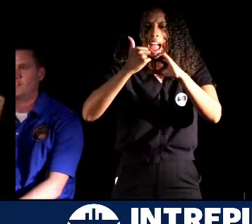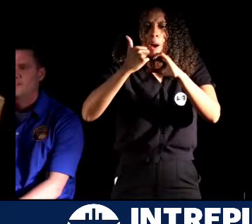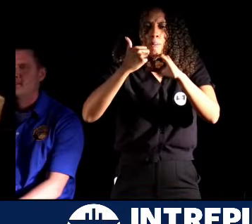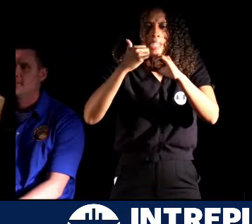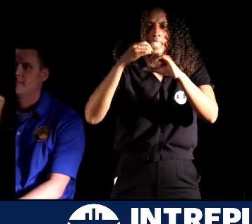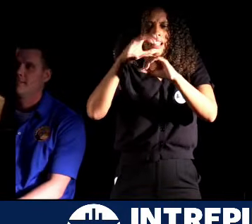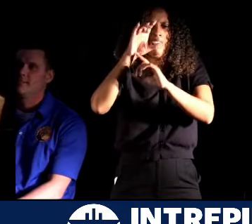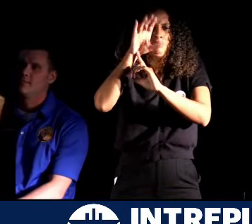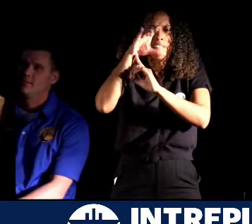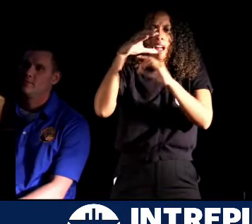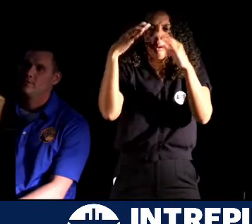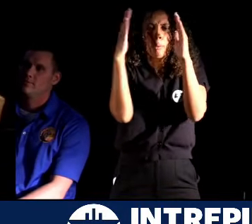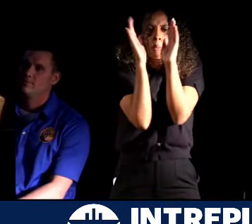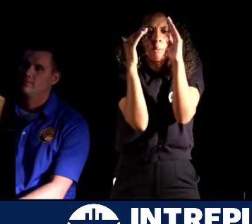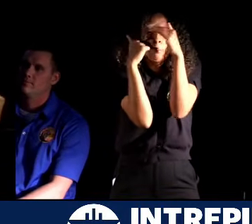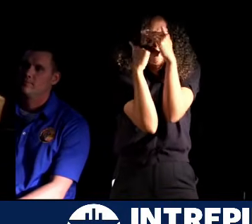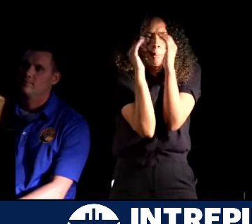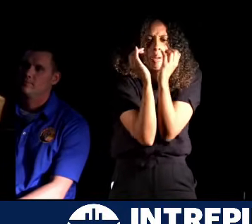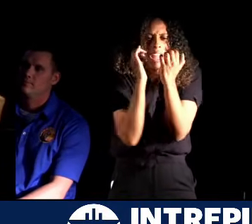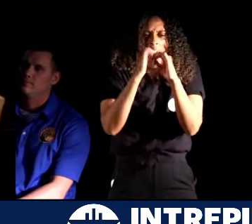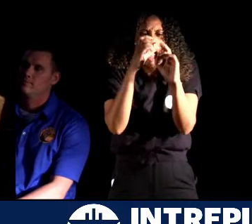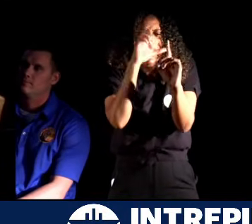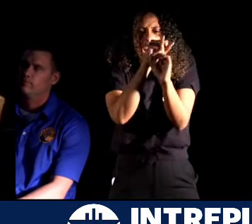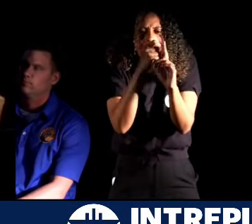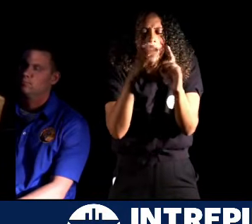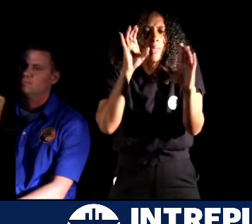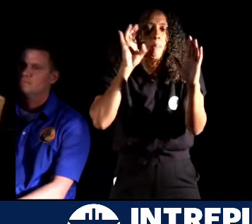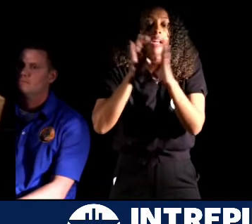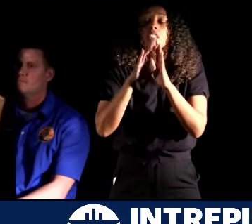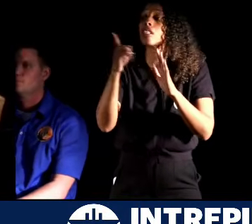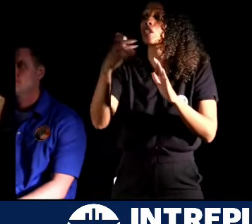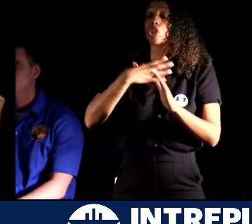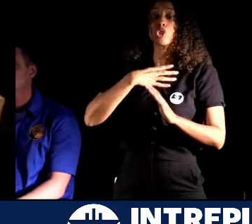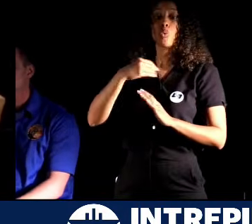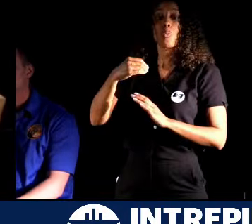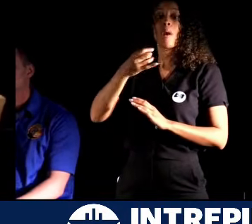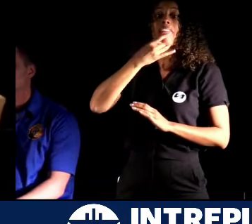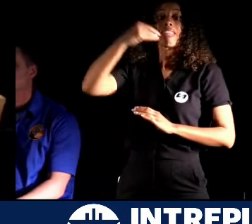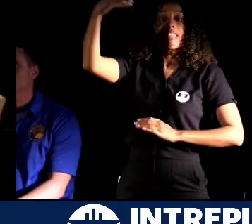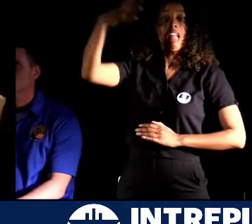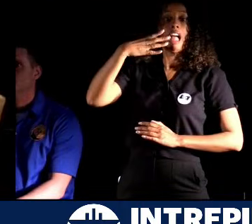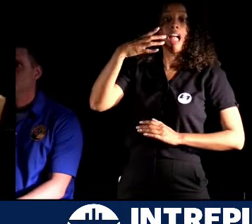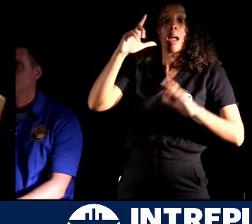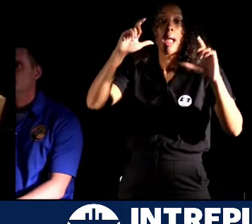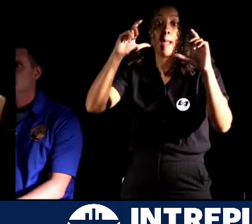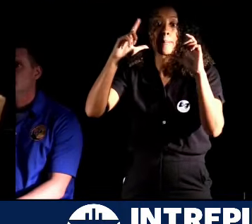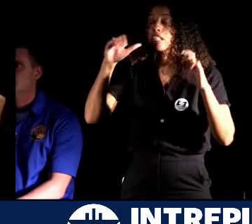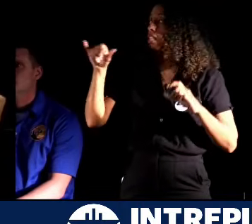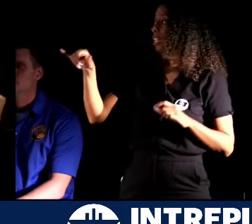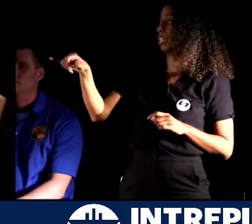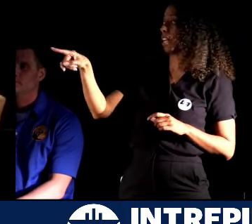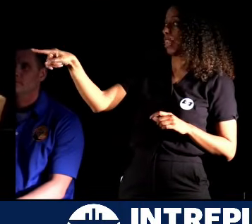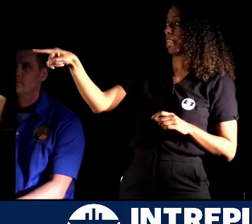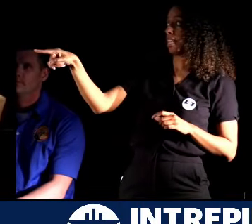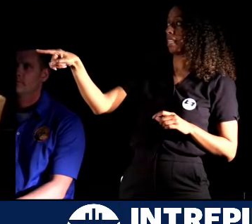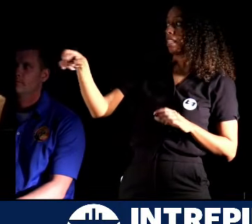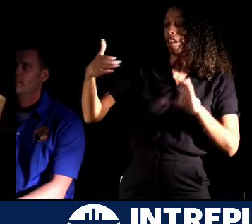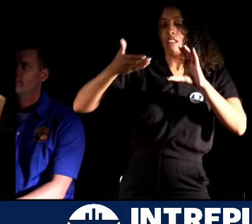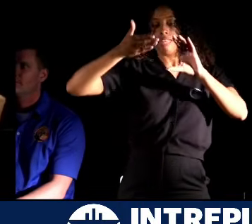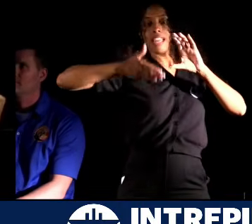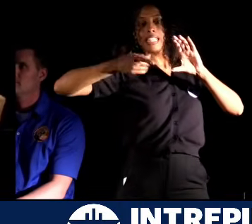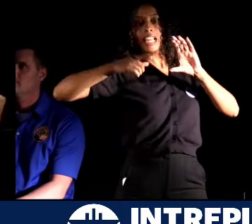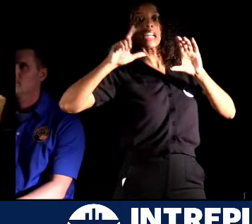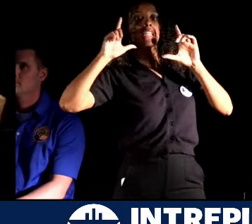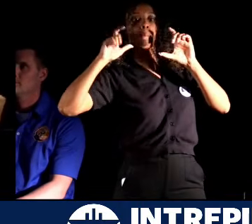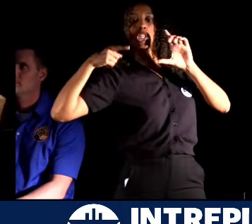do you do that? No, this is only white light imagers. And the funny thing, actually imager is this one here.